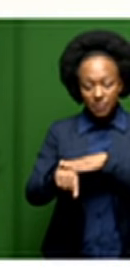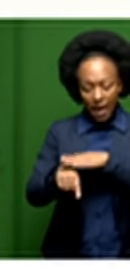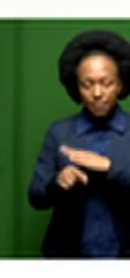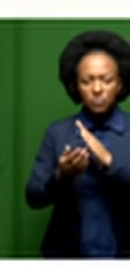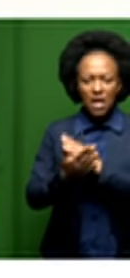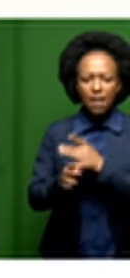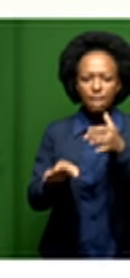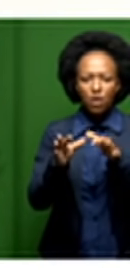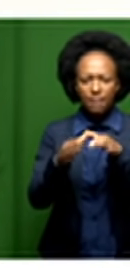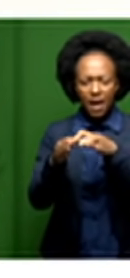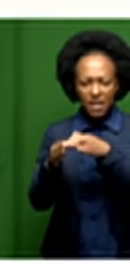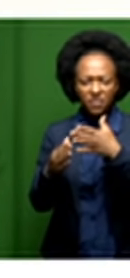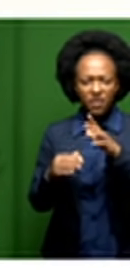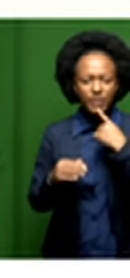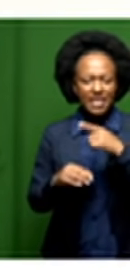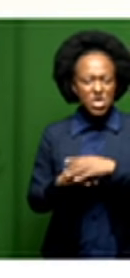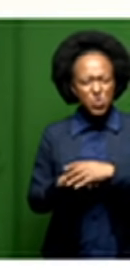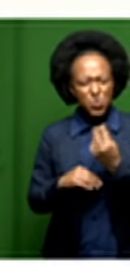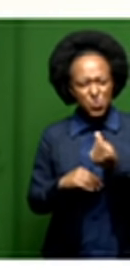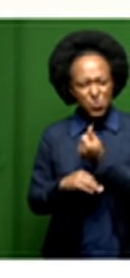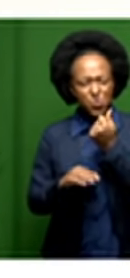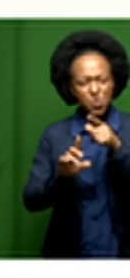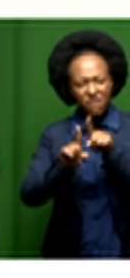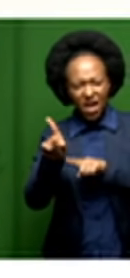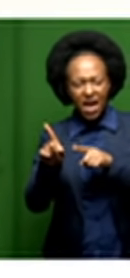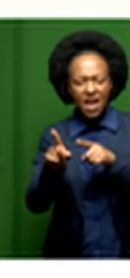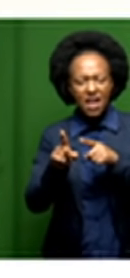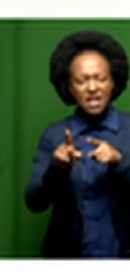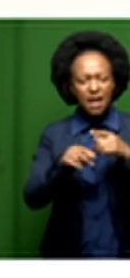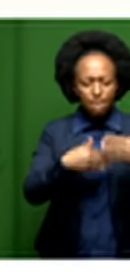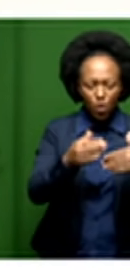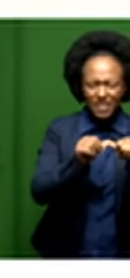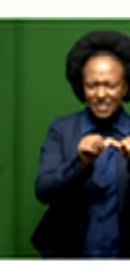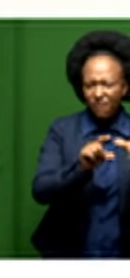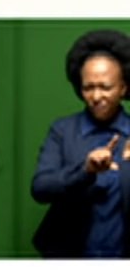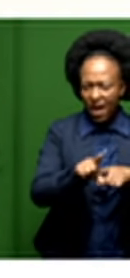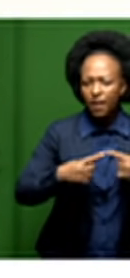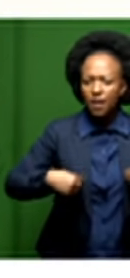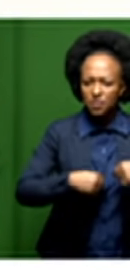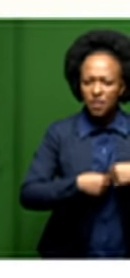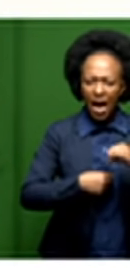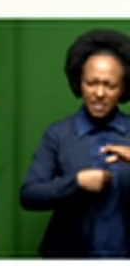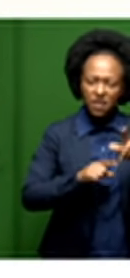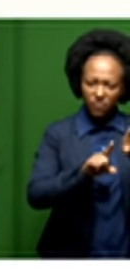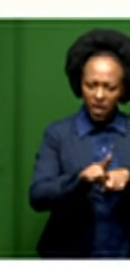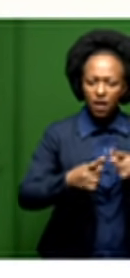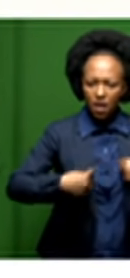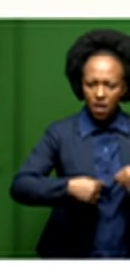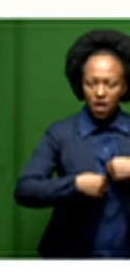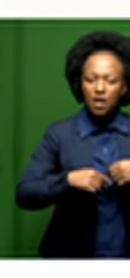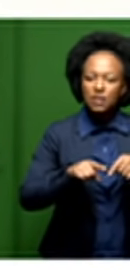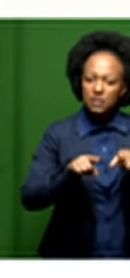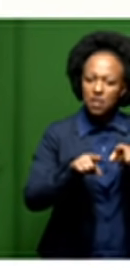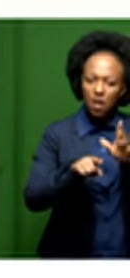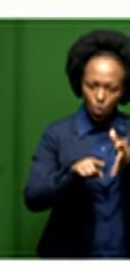saying that we've been failed by the processes at the IEC, and that would actually go back to the same IEC